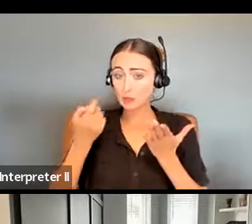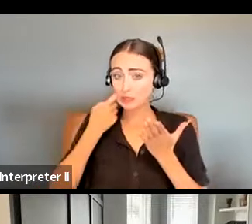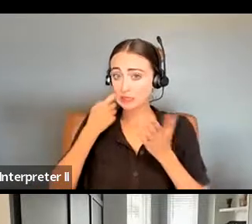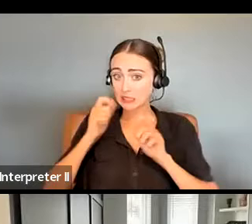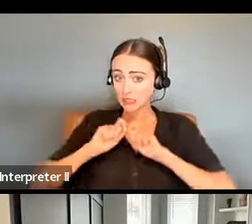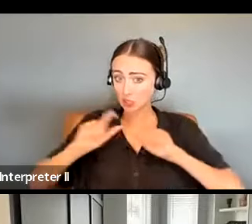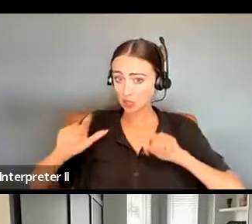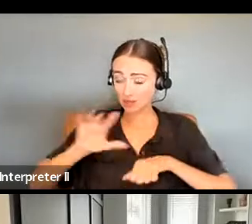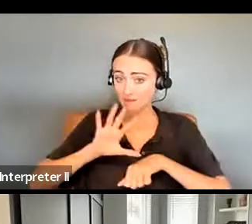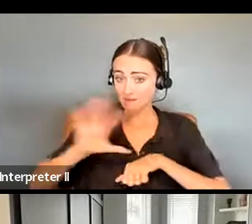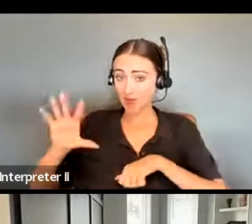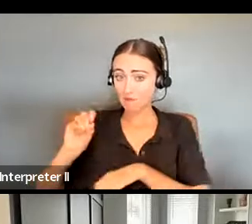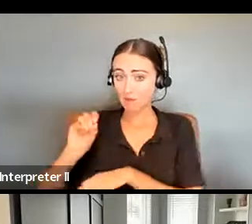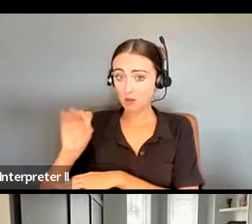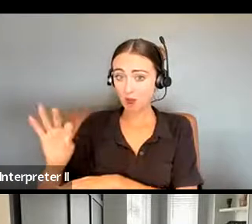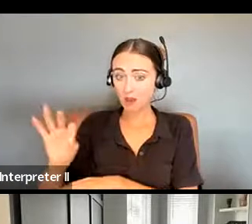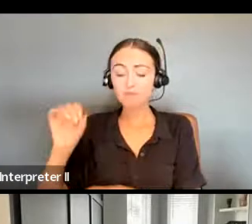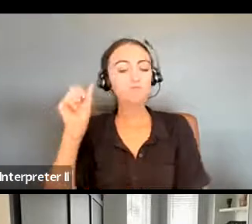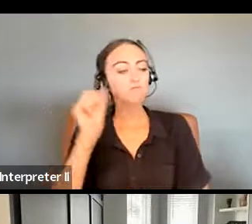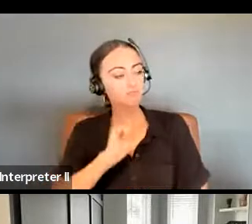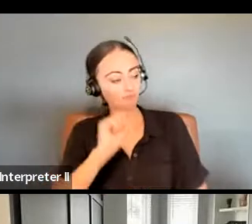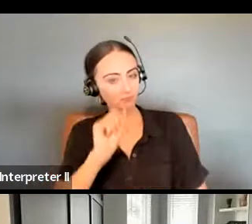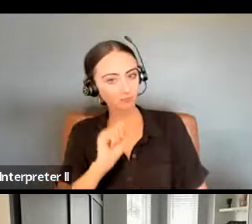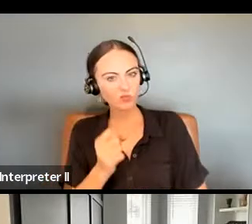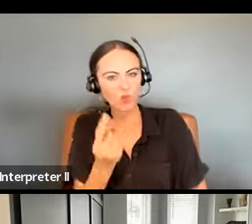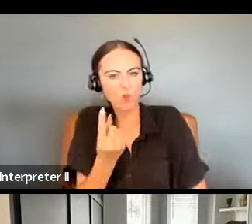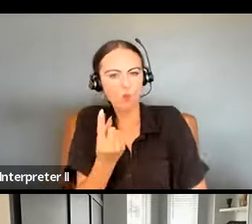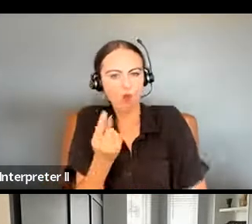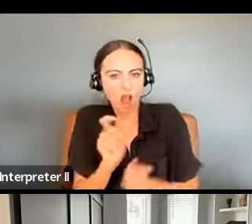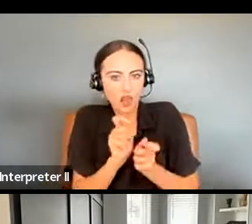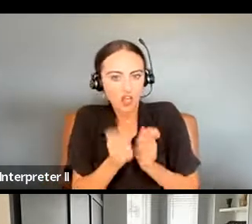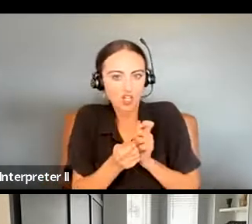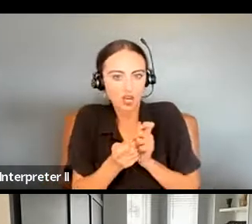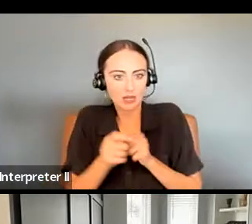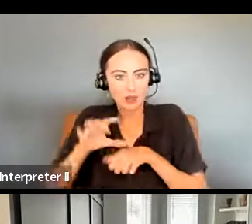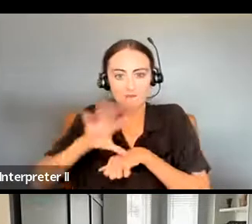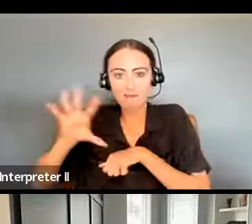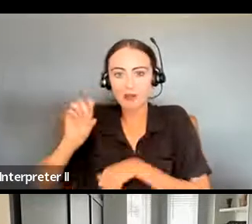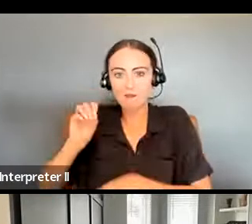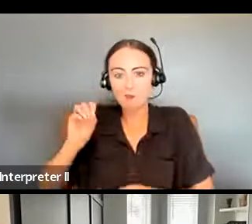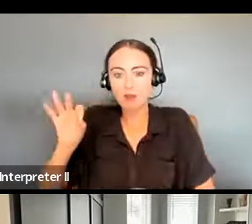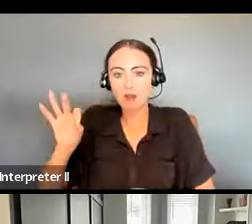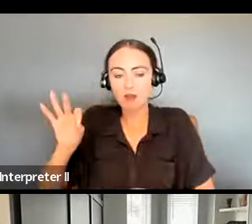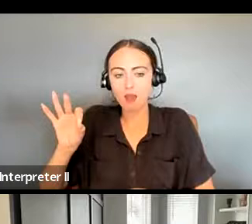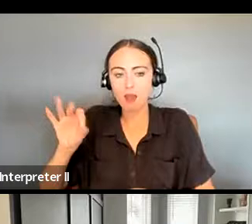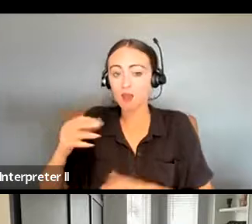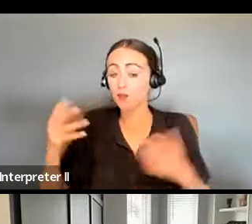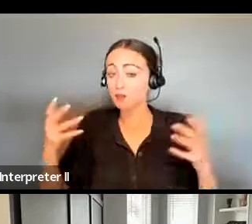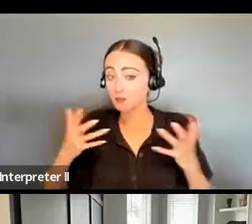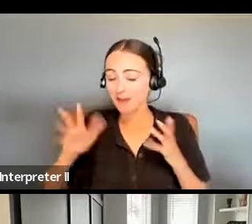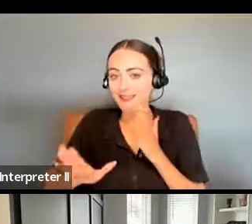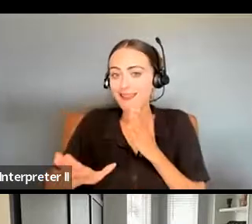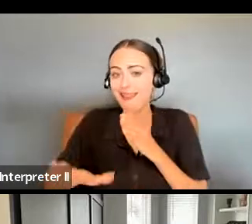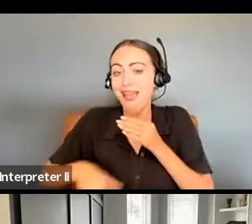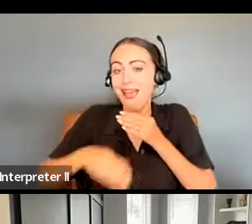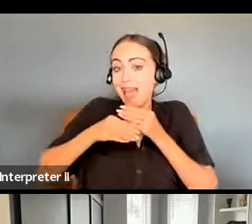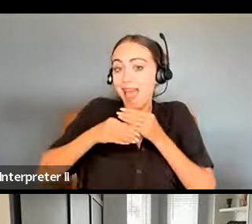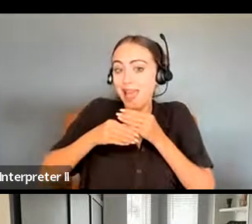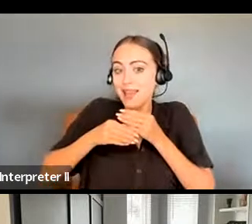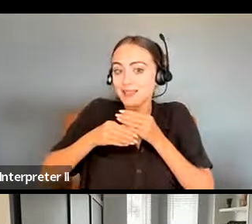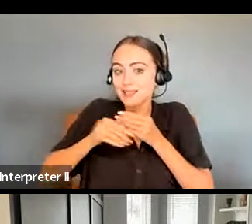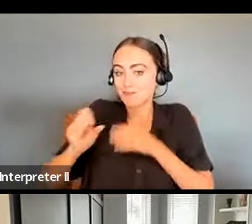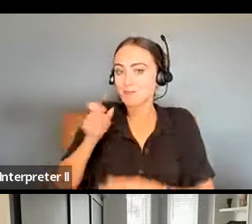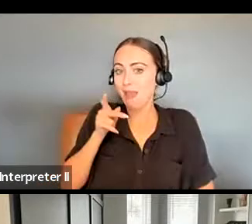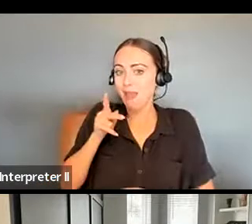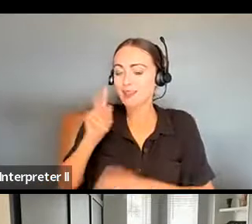at 5:09 p.m. That's right. There is one change to the 509 circulation, which adds back a section